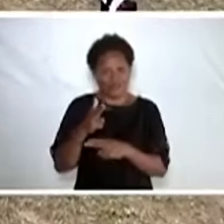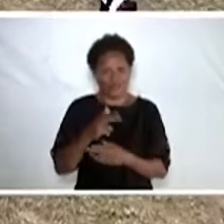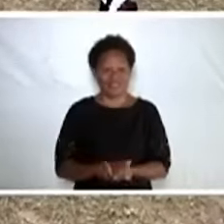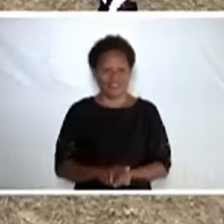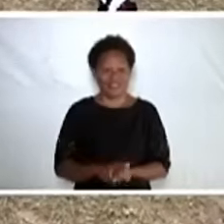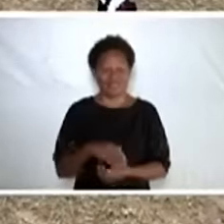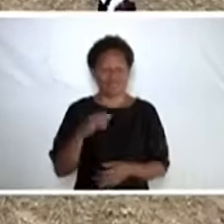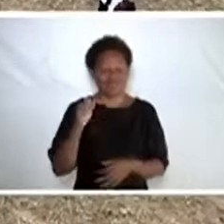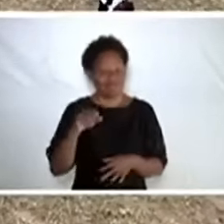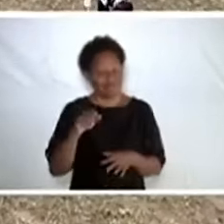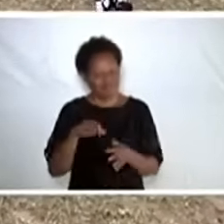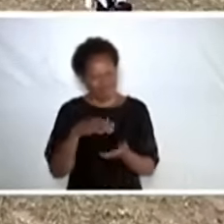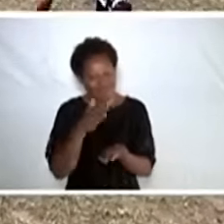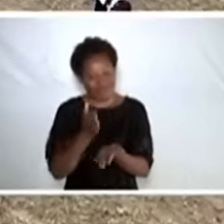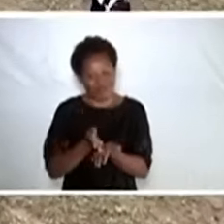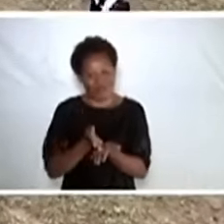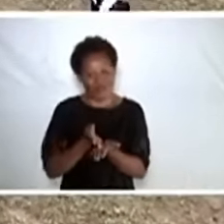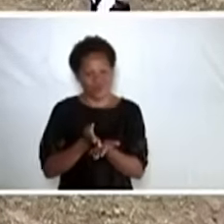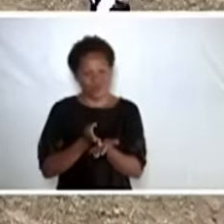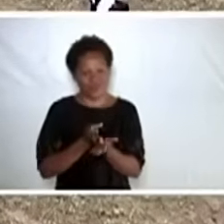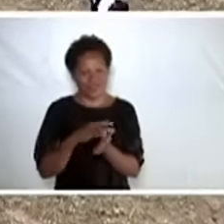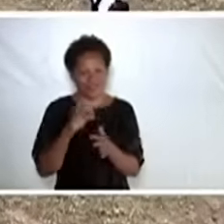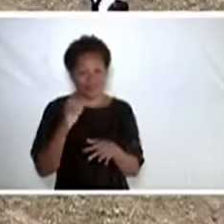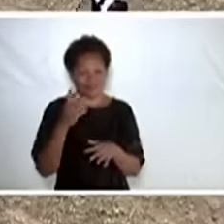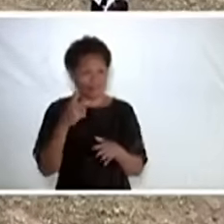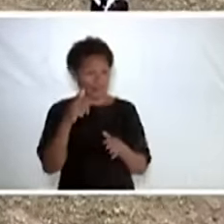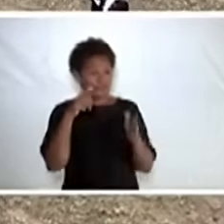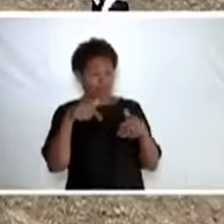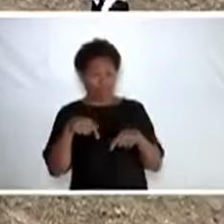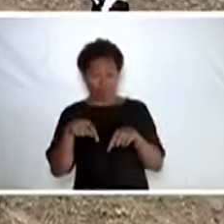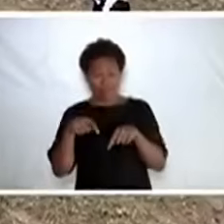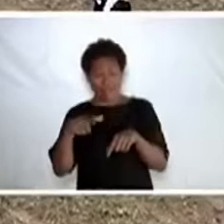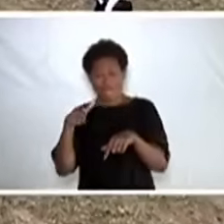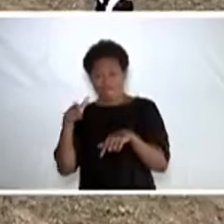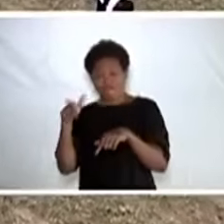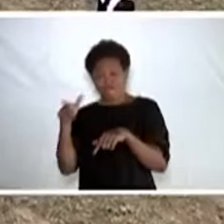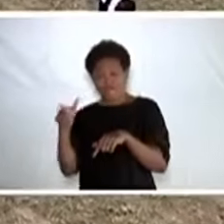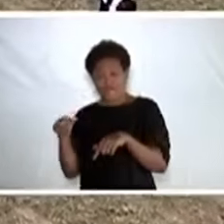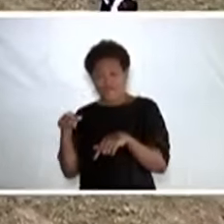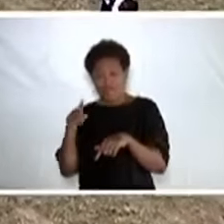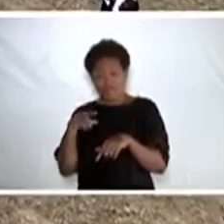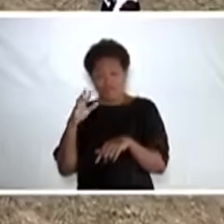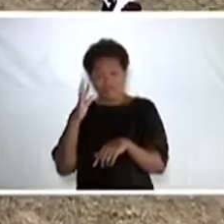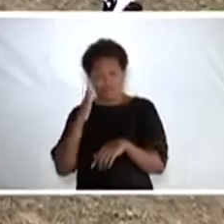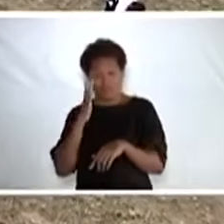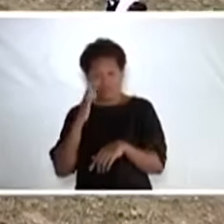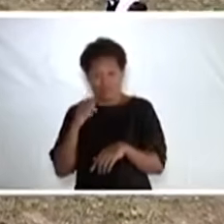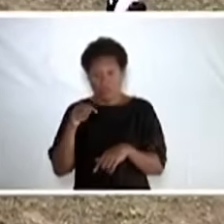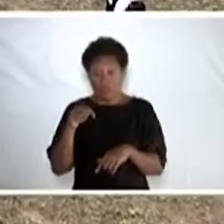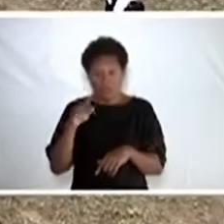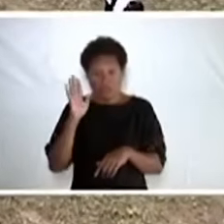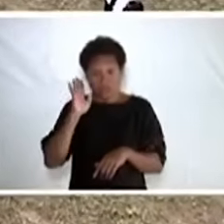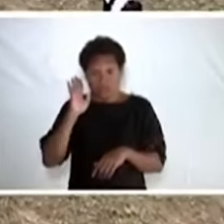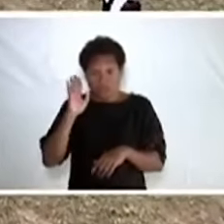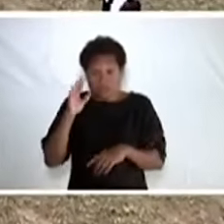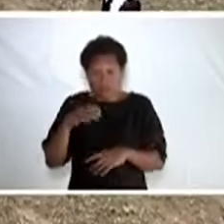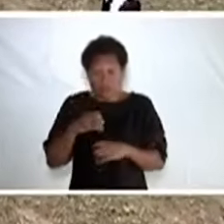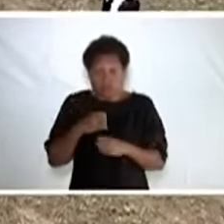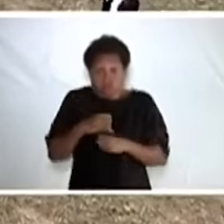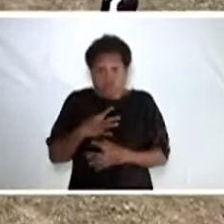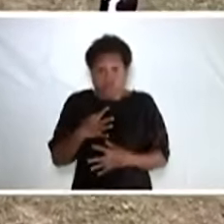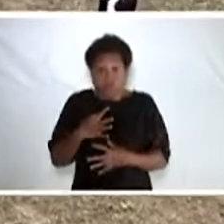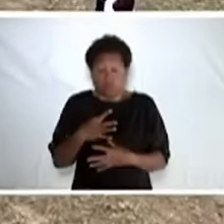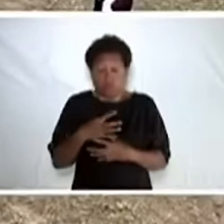Sarah Geraldine, wakenda enda toka bagayawa, yeninda rongwada, wakaenda rere senda kindala,